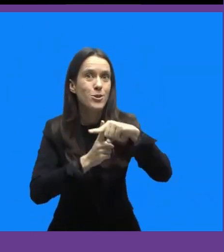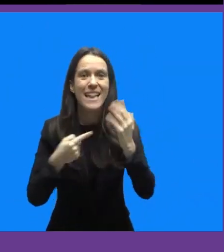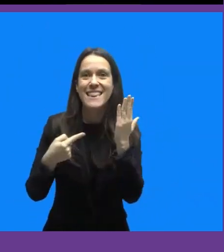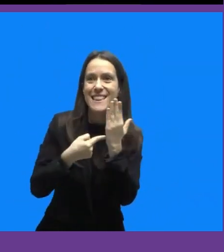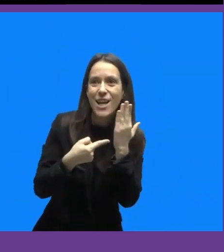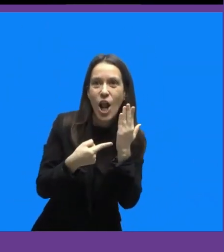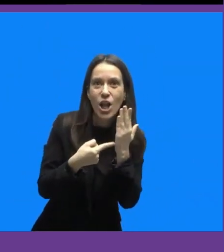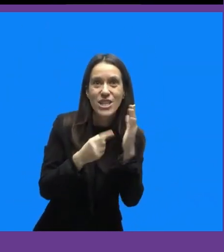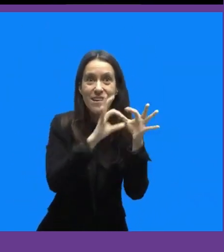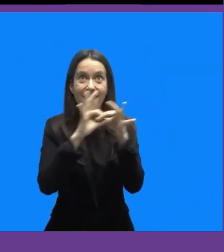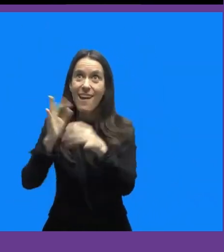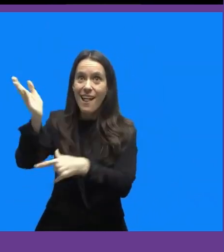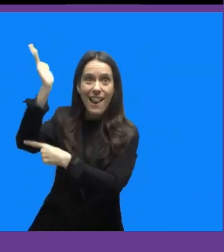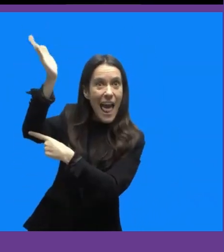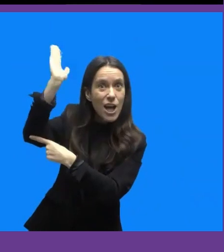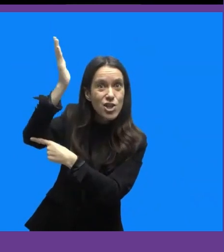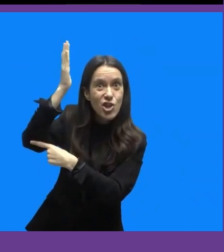with the lecturers, etc. So